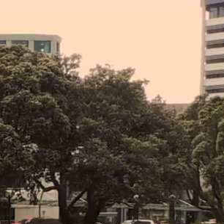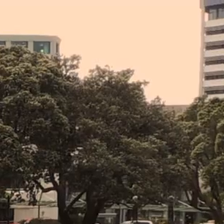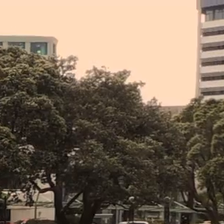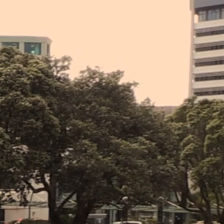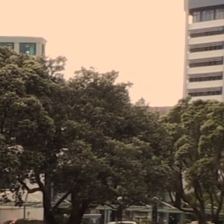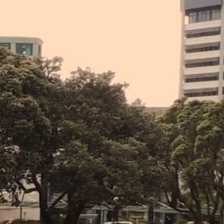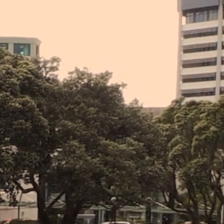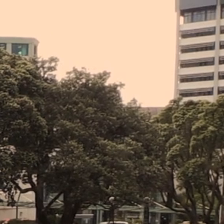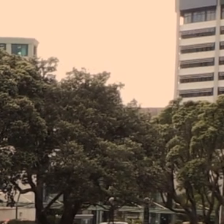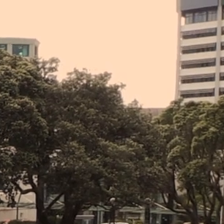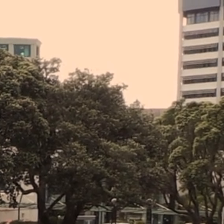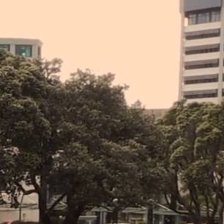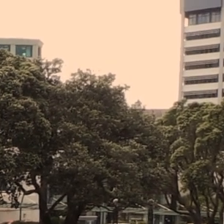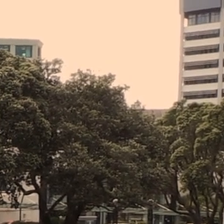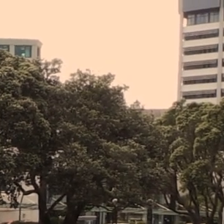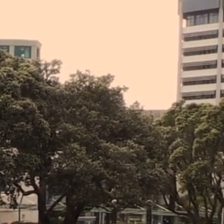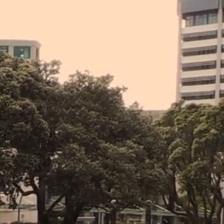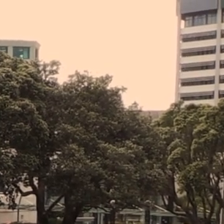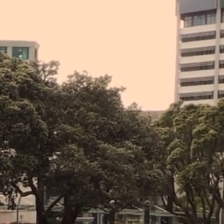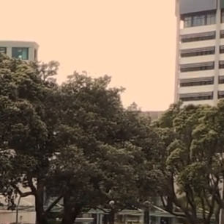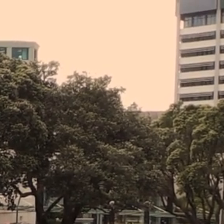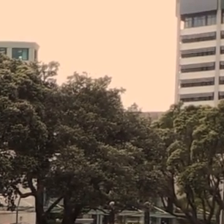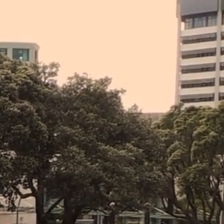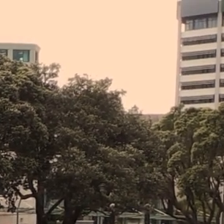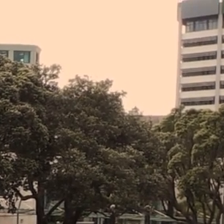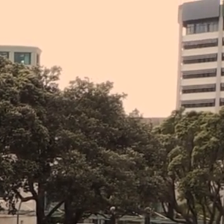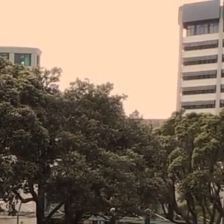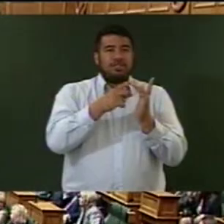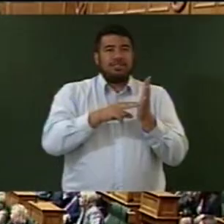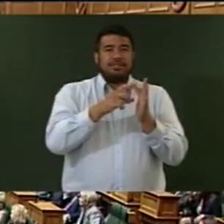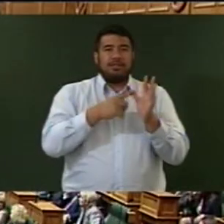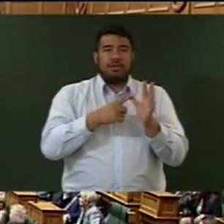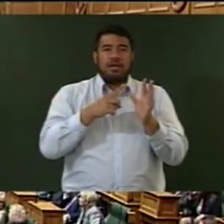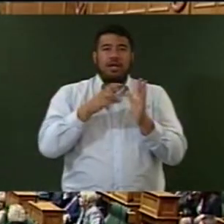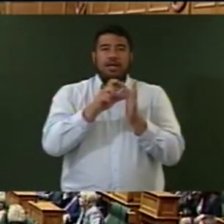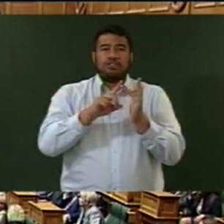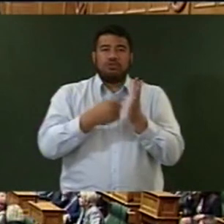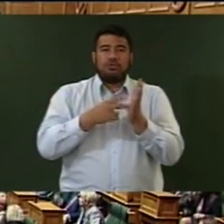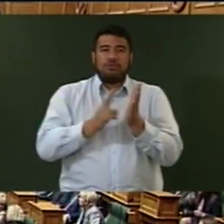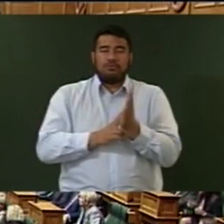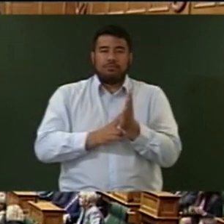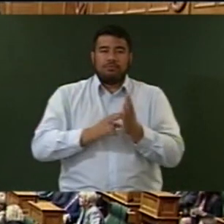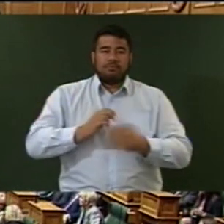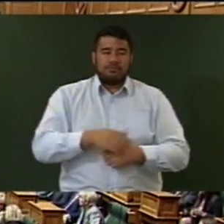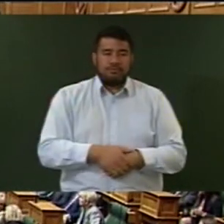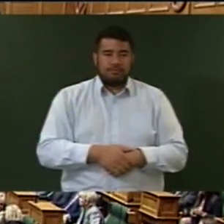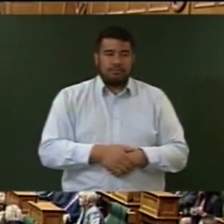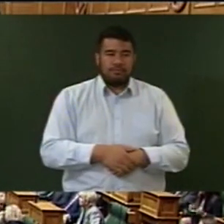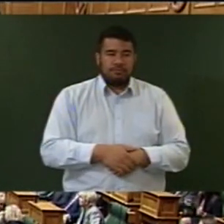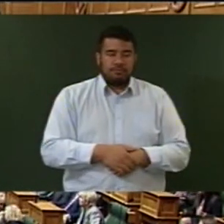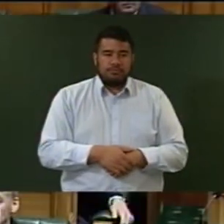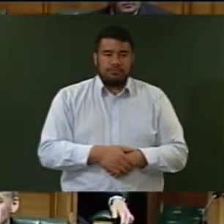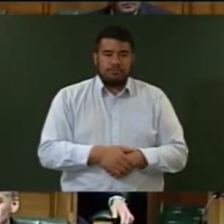The reality is Parliament plays a really significant role in people's lives, and I think people need to be involved. It's our